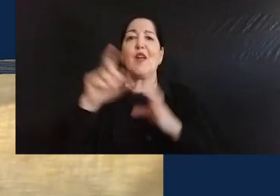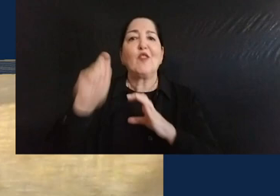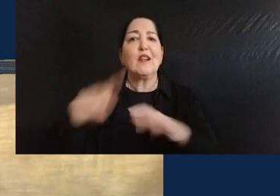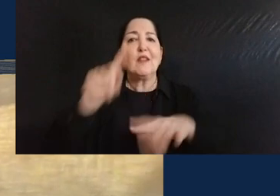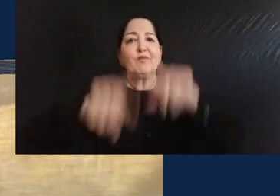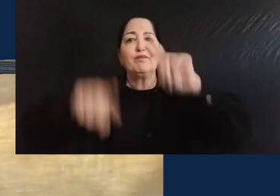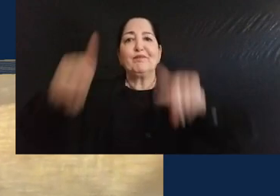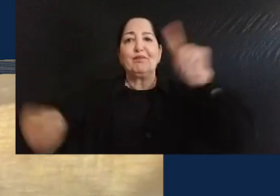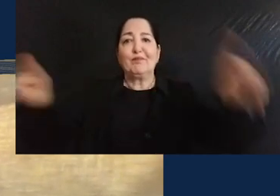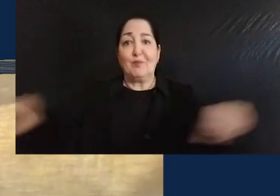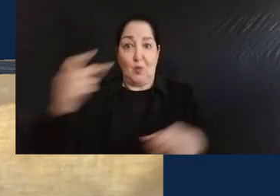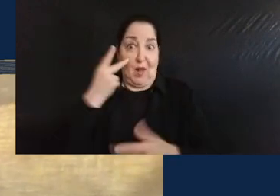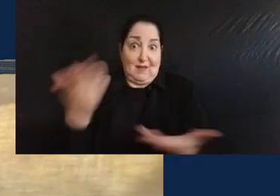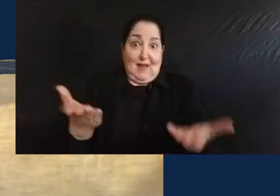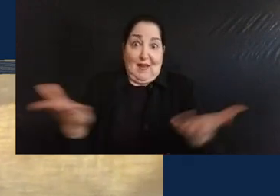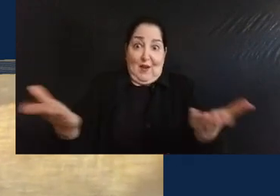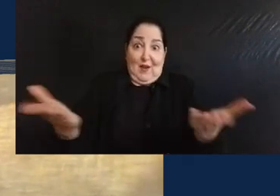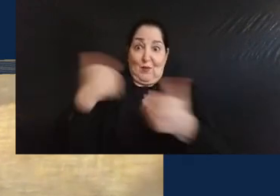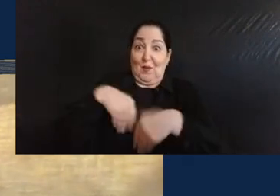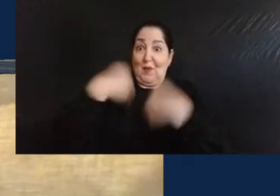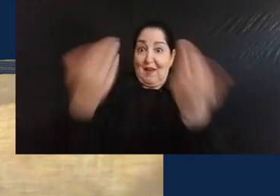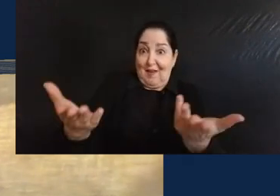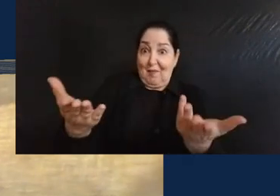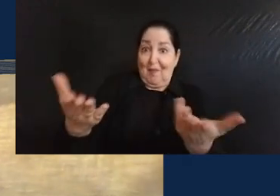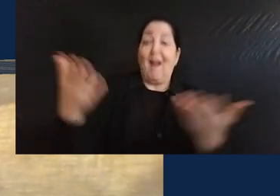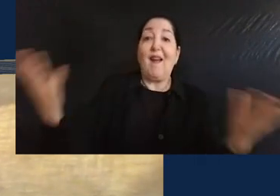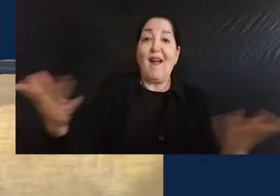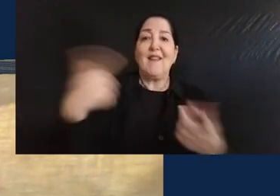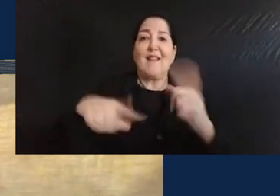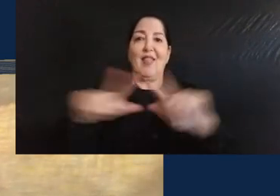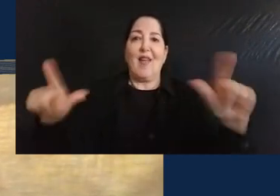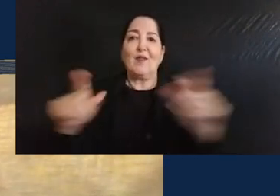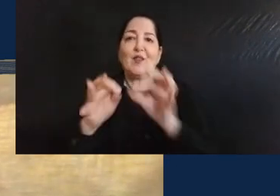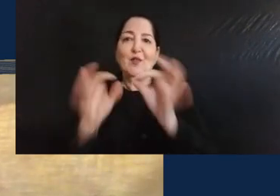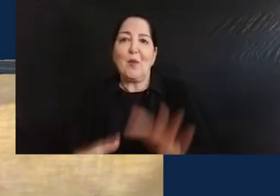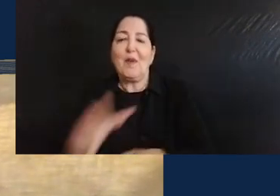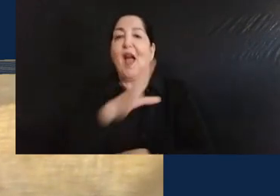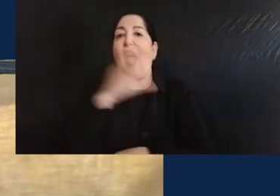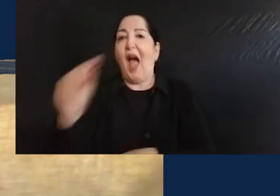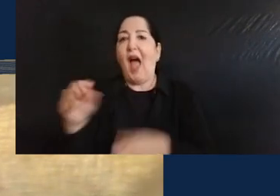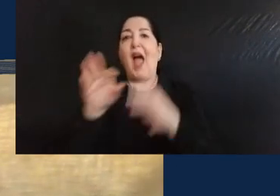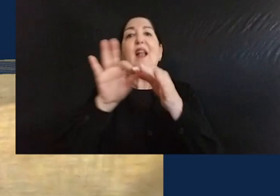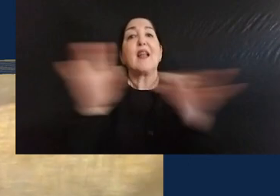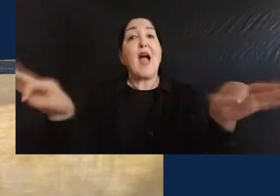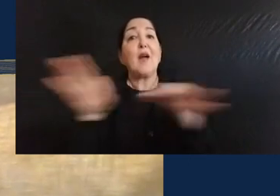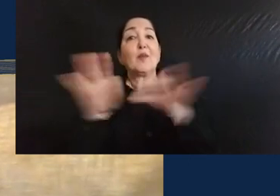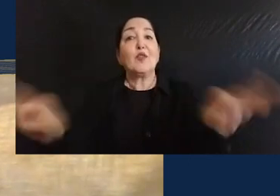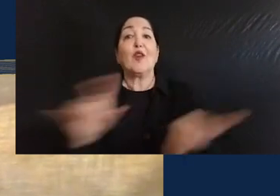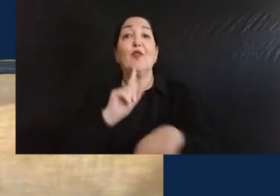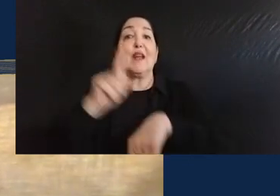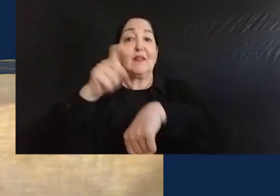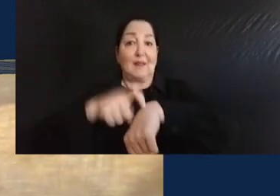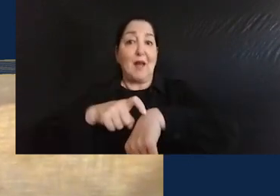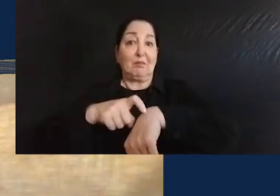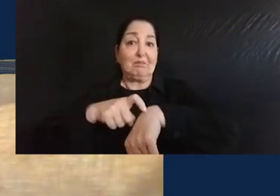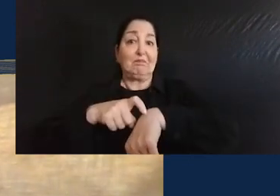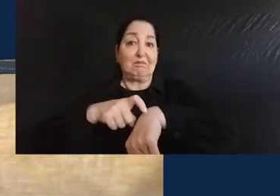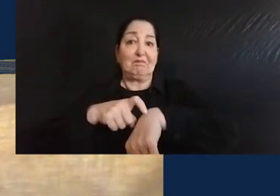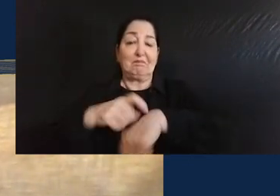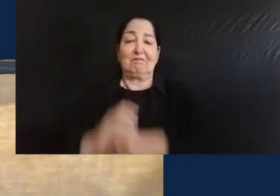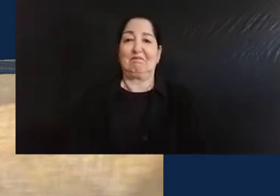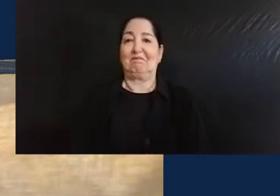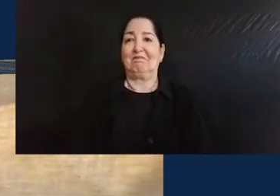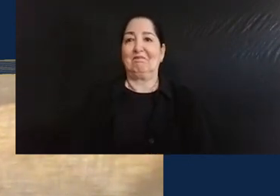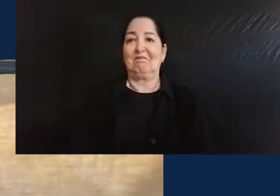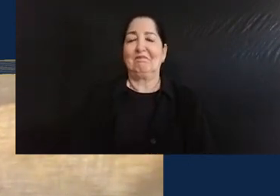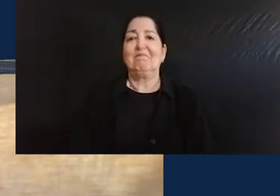and communication needs. As you can see on your screen tonight, we have a sign language interpreter and a real-time